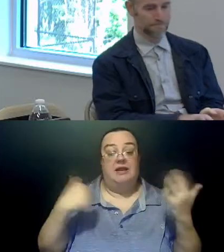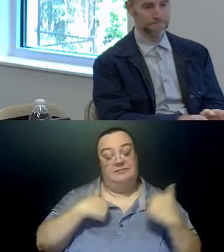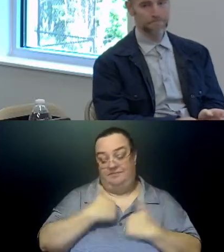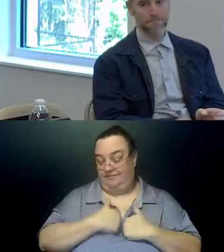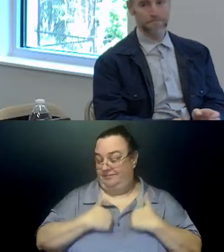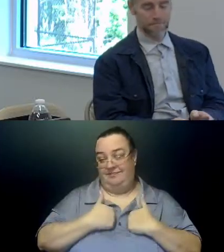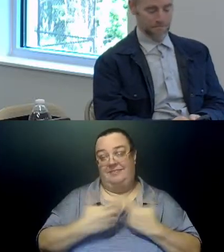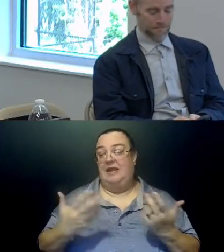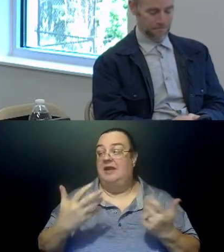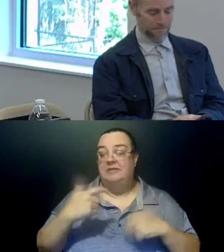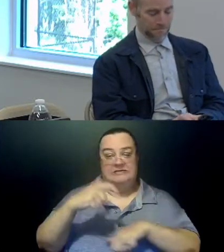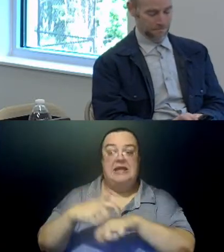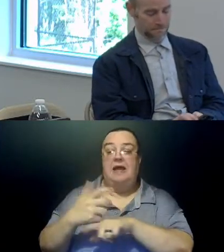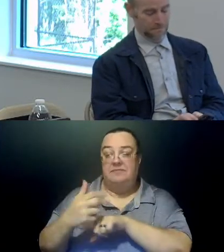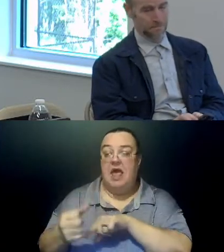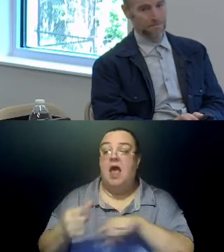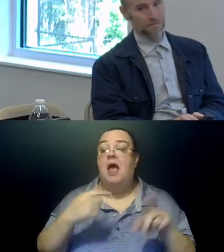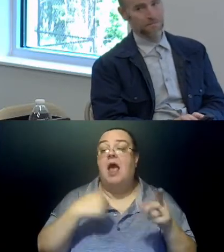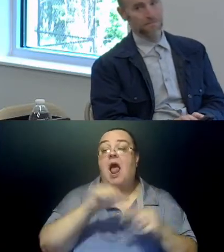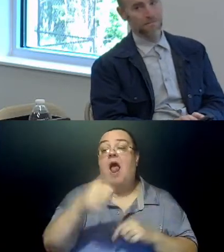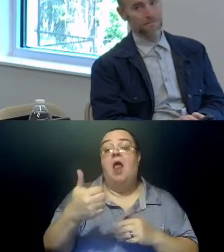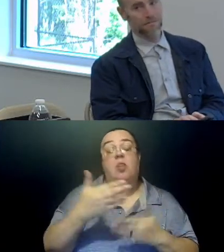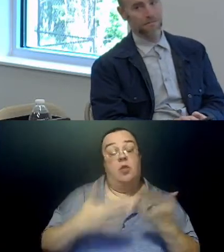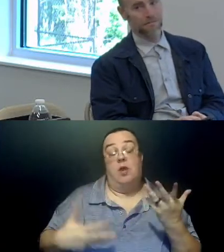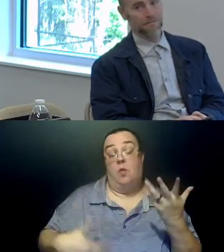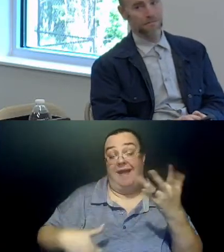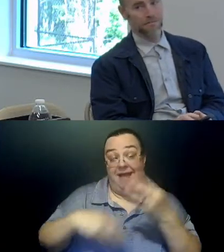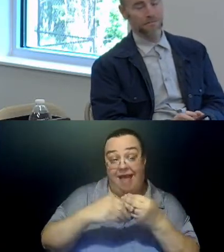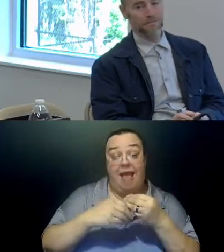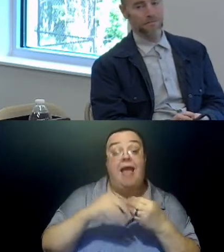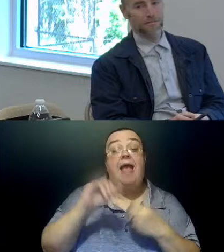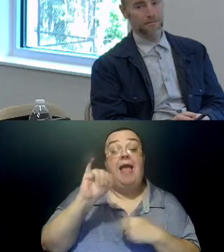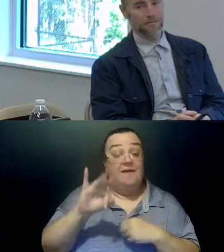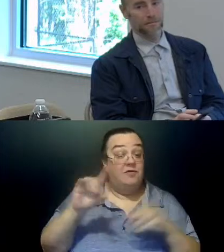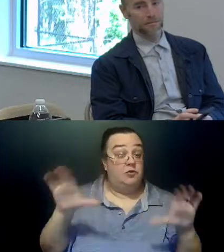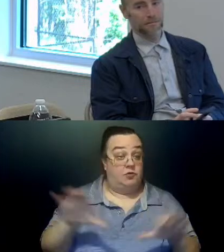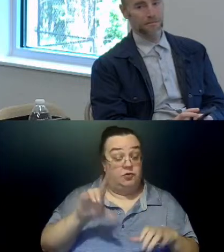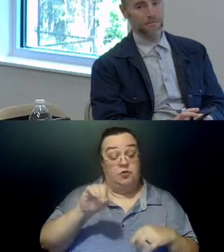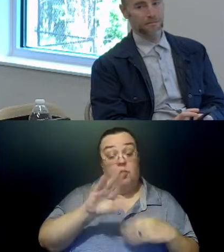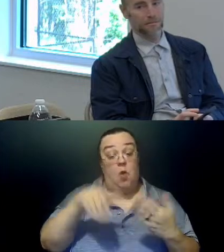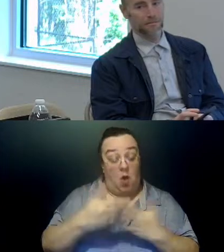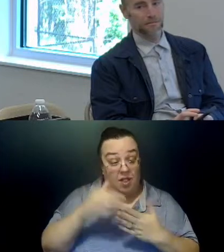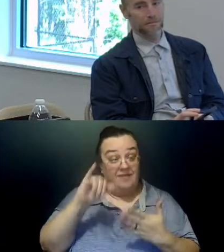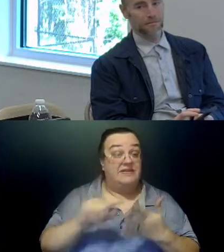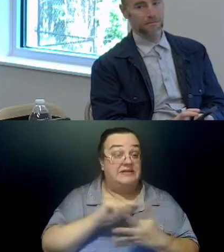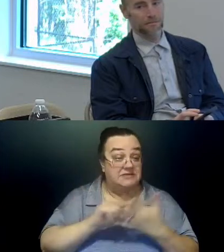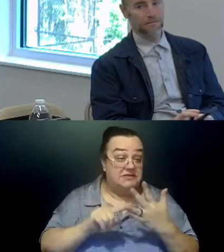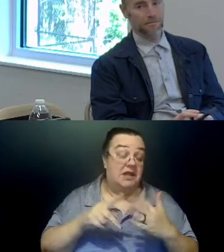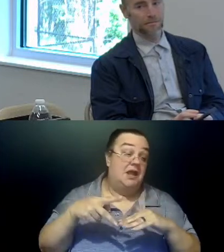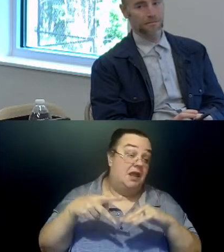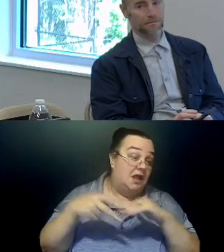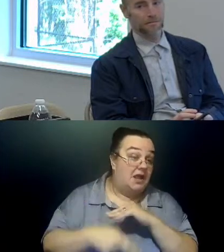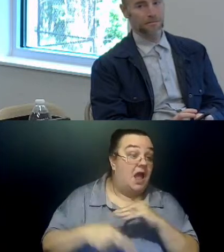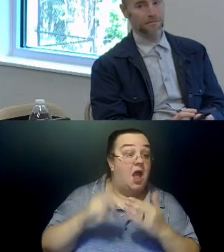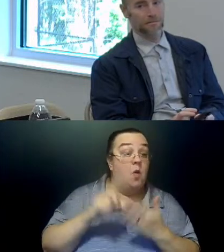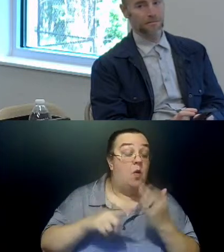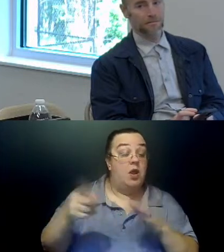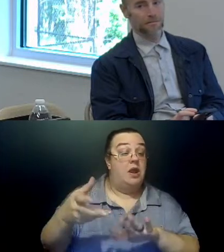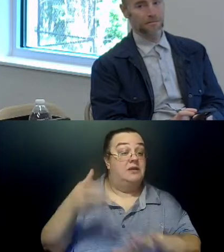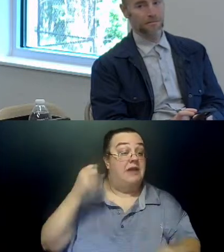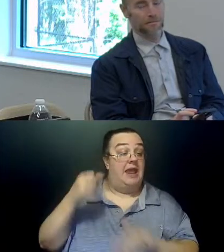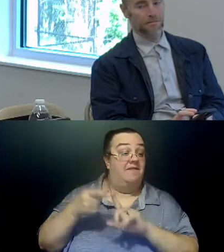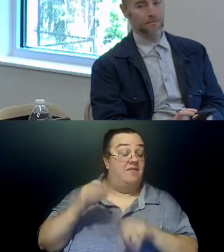apologize. The other thing that I would say is that if we do all of this, cut your, what you're pulling from the fund